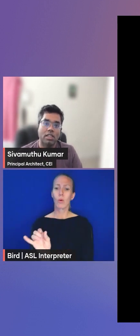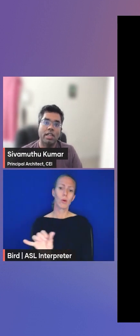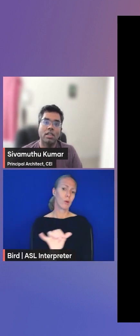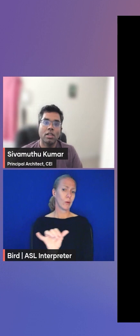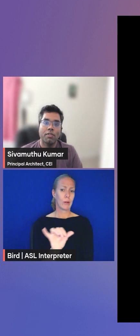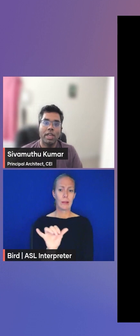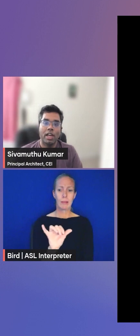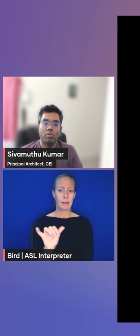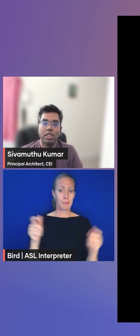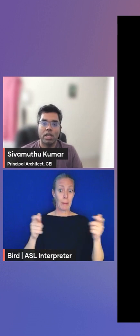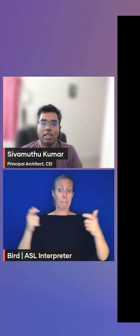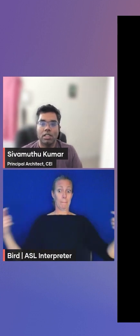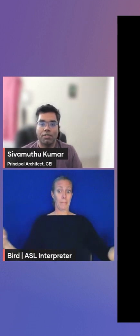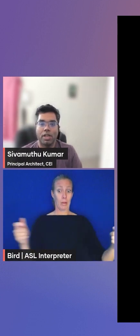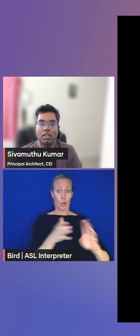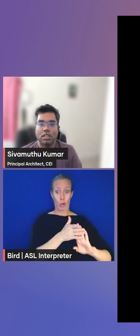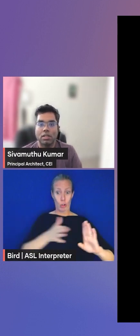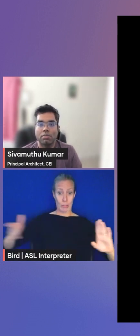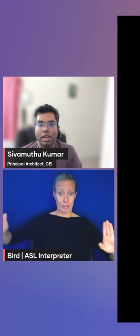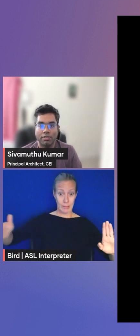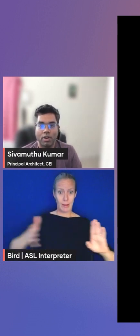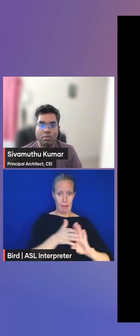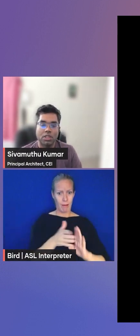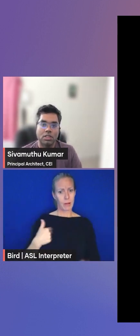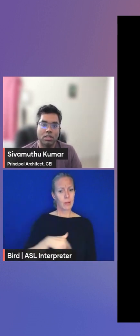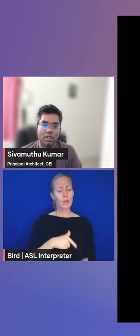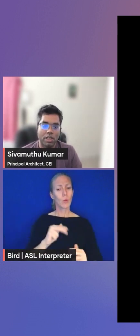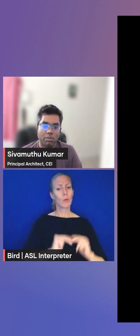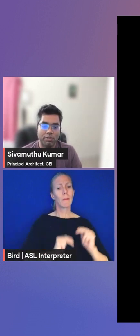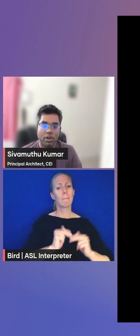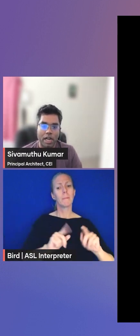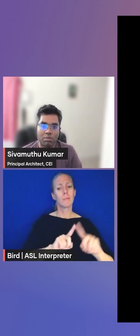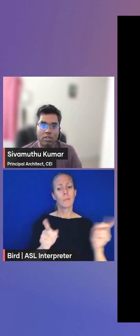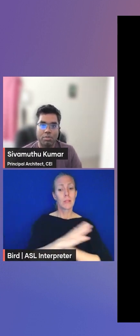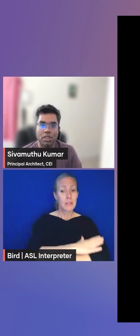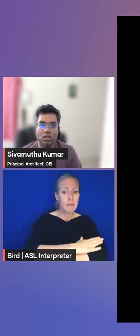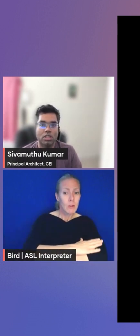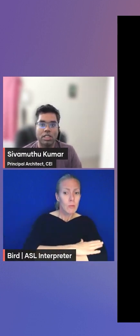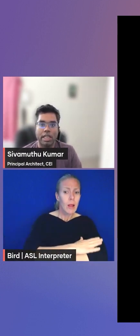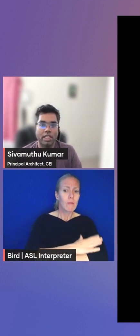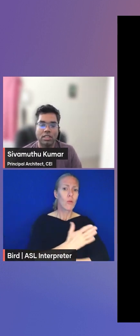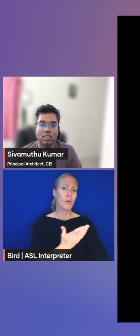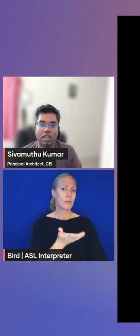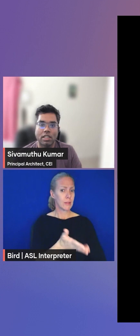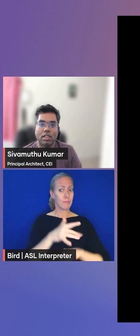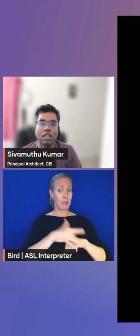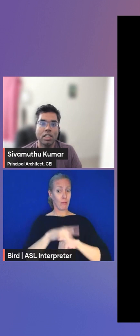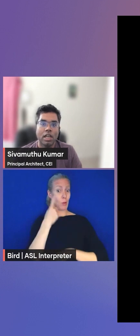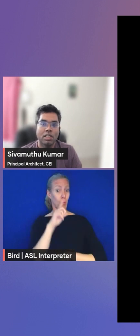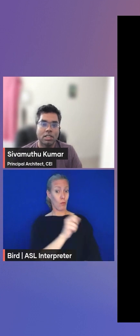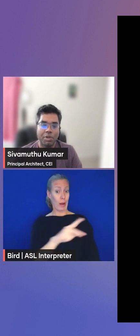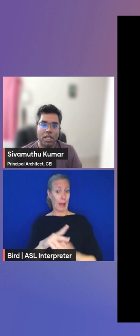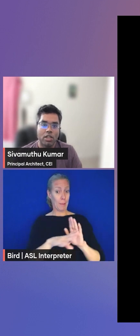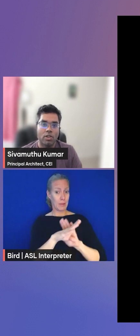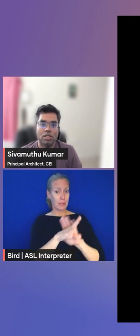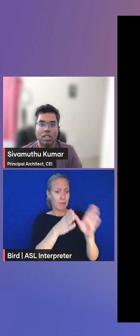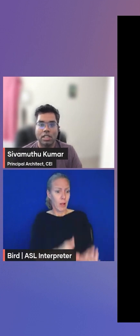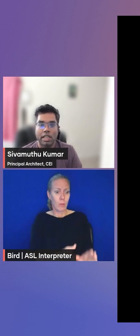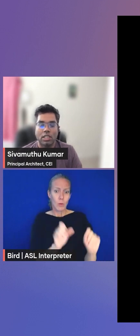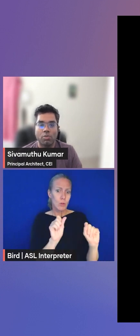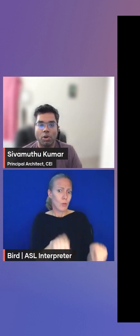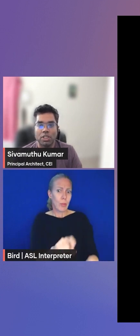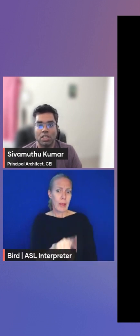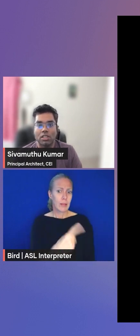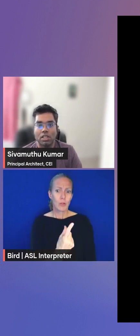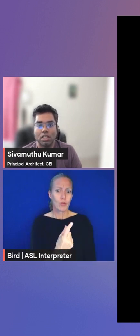larger scale, right? We have built a different platforms that's available for app developers so that they can just submit and request